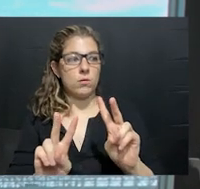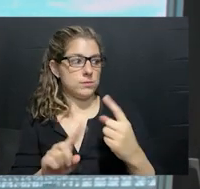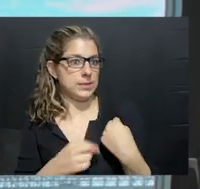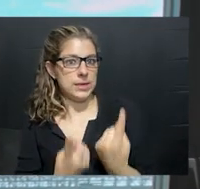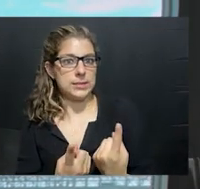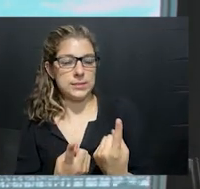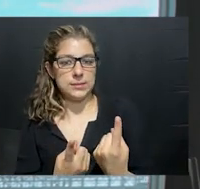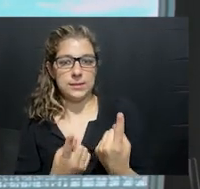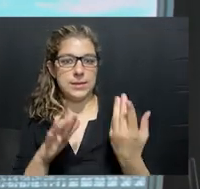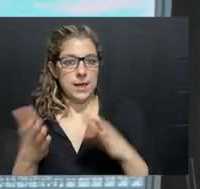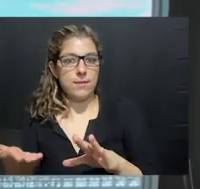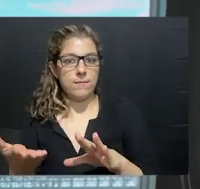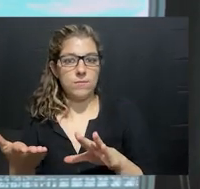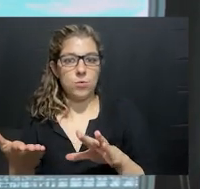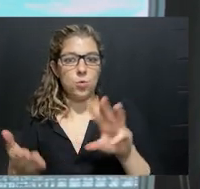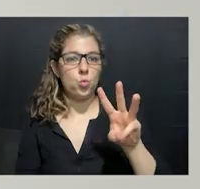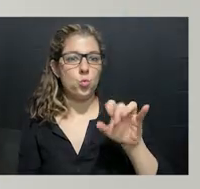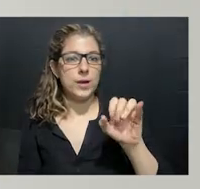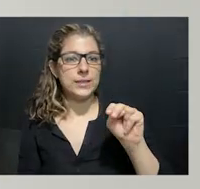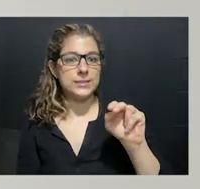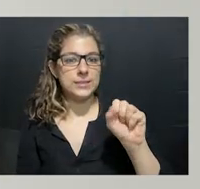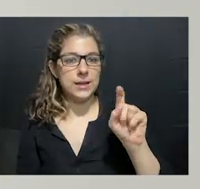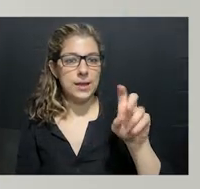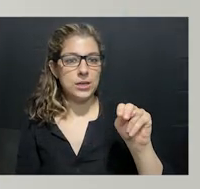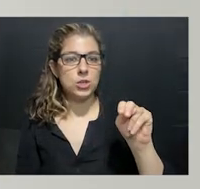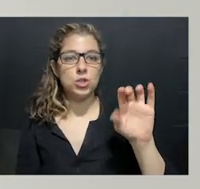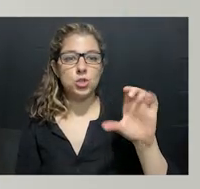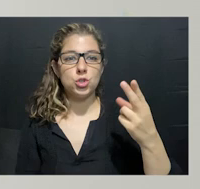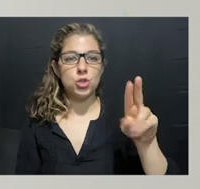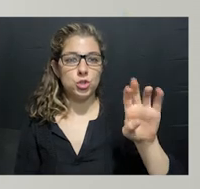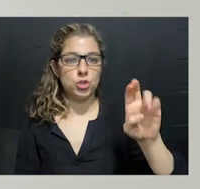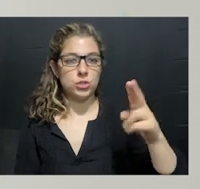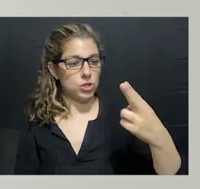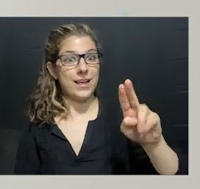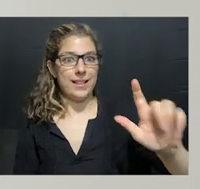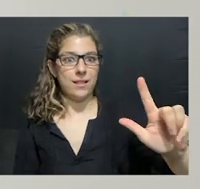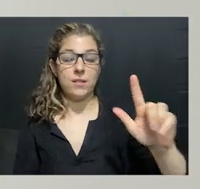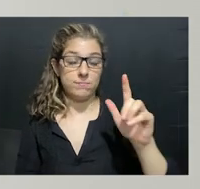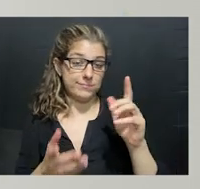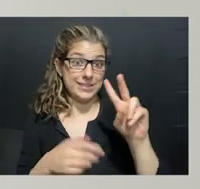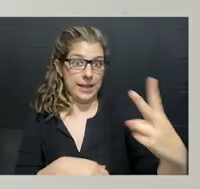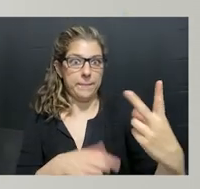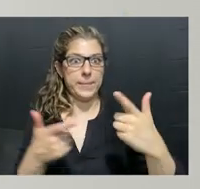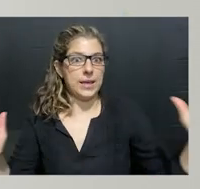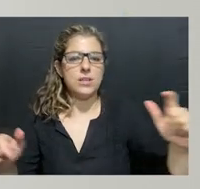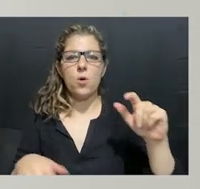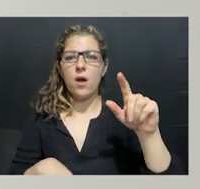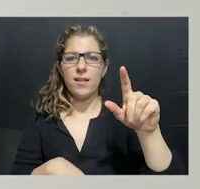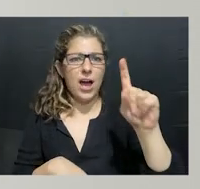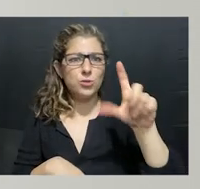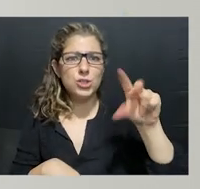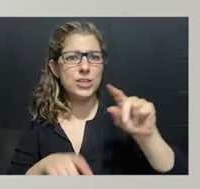the death of Winston Churchill. There were over 130 world leaders who